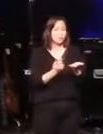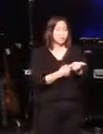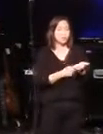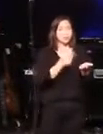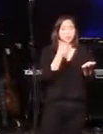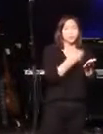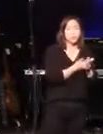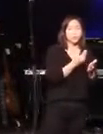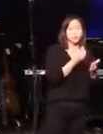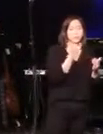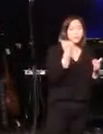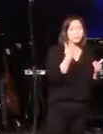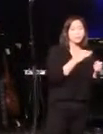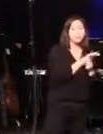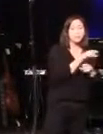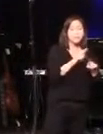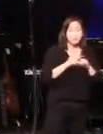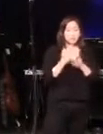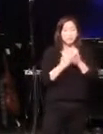I'm like, whoa, what?